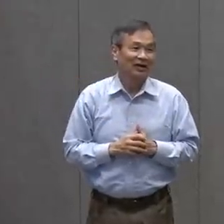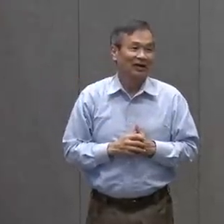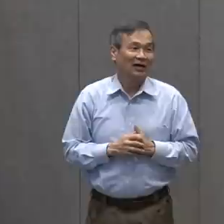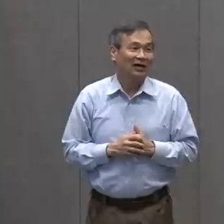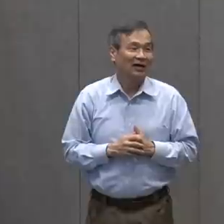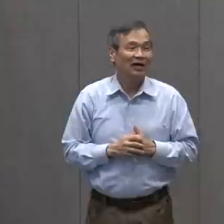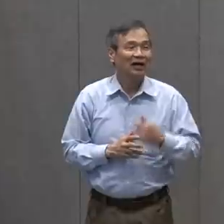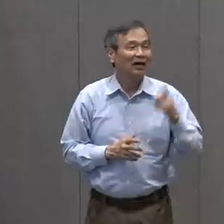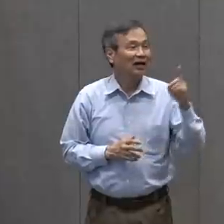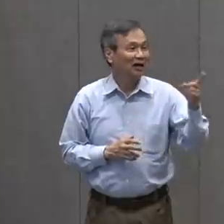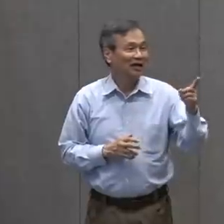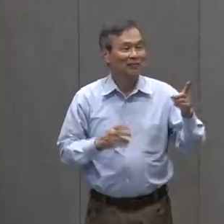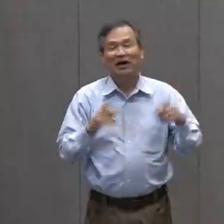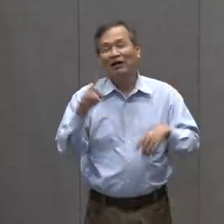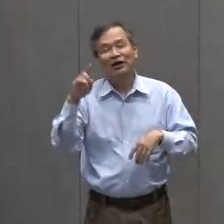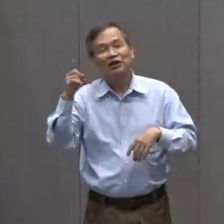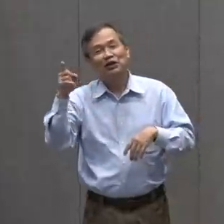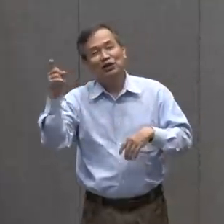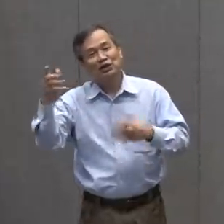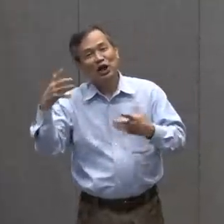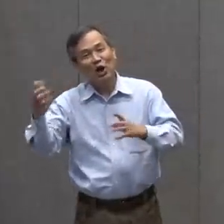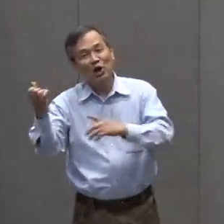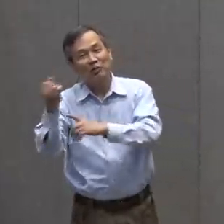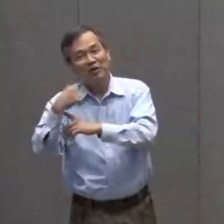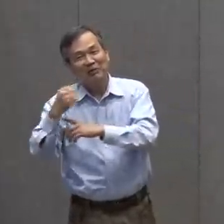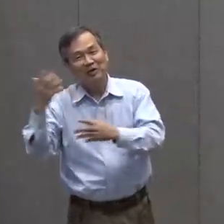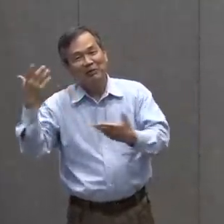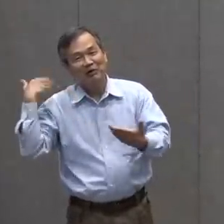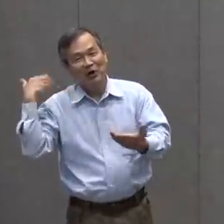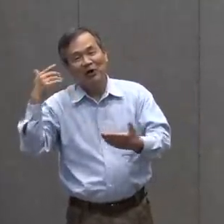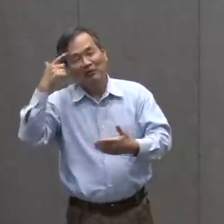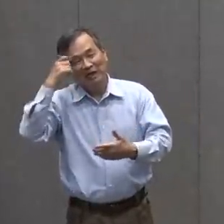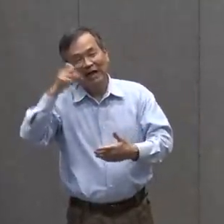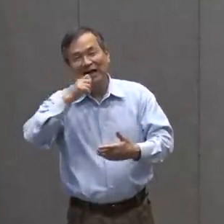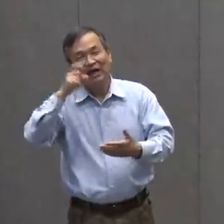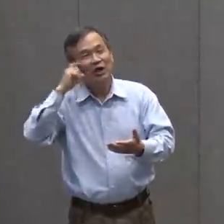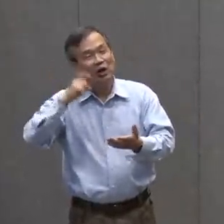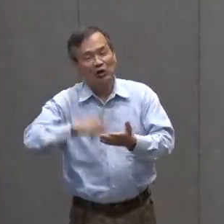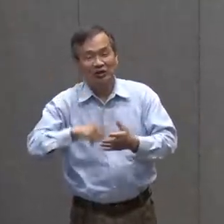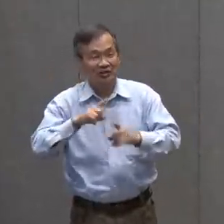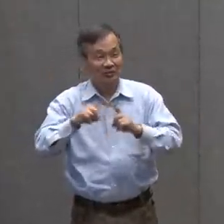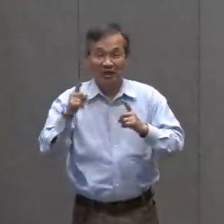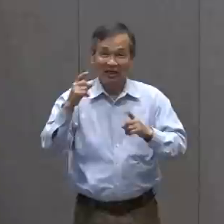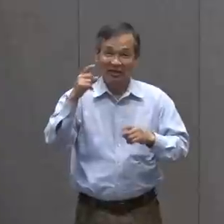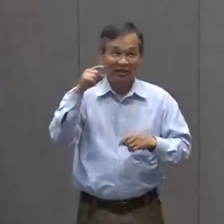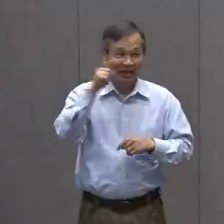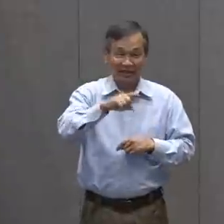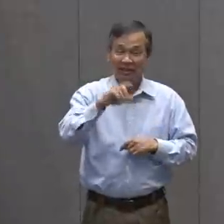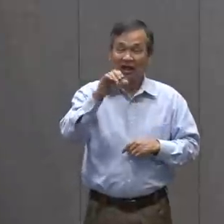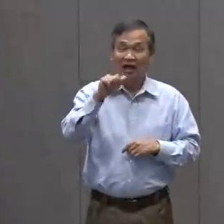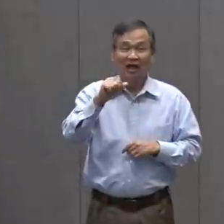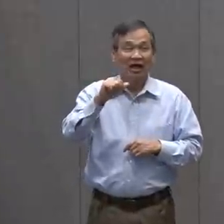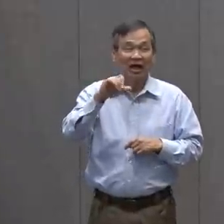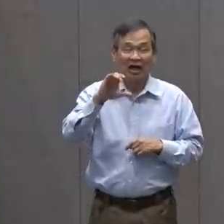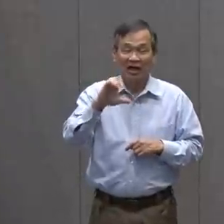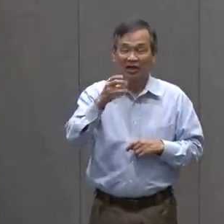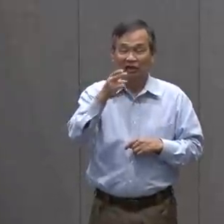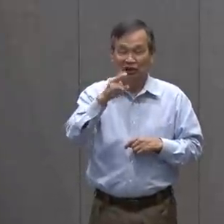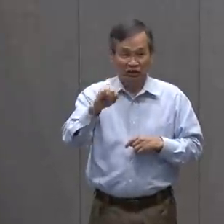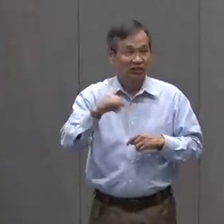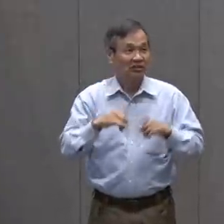thinks she won, but she really did. The first time she won, because I didn't notice it. So, but that's how you play Achi. You really want to, like,